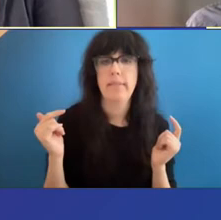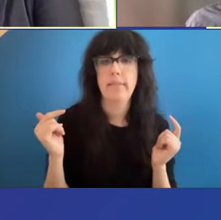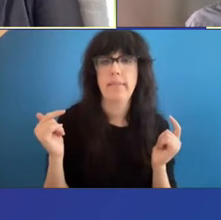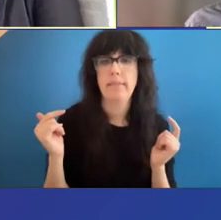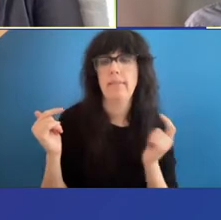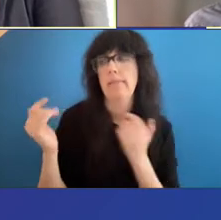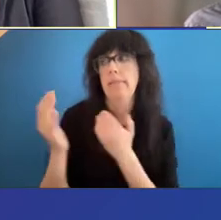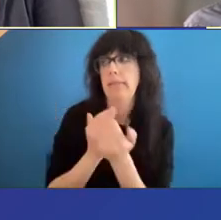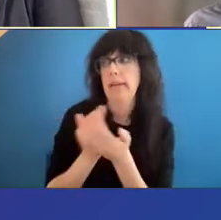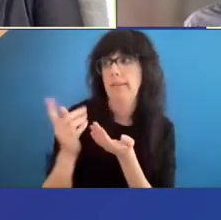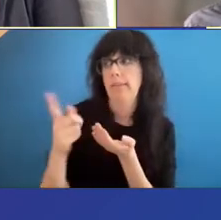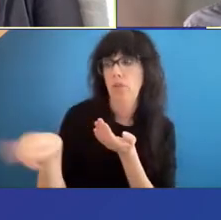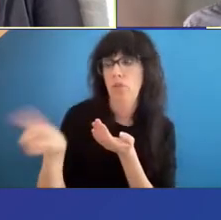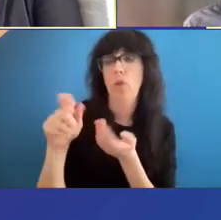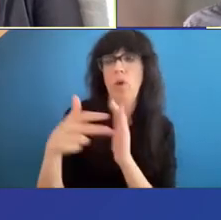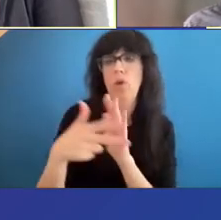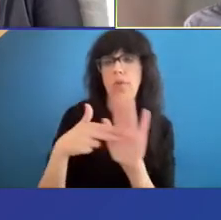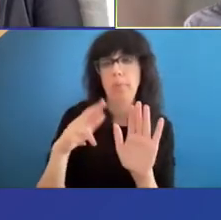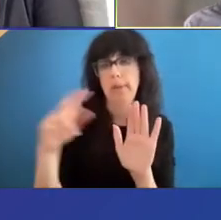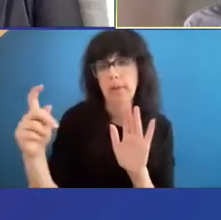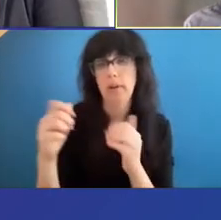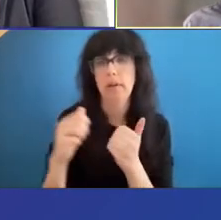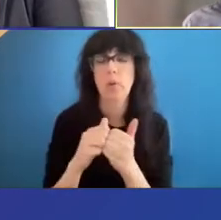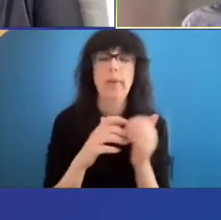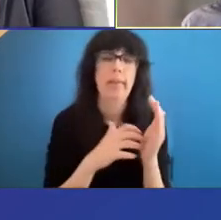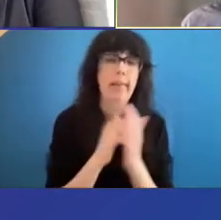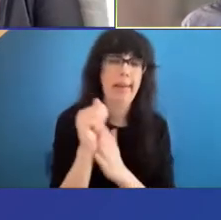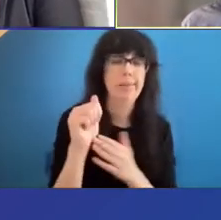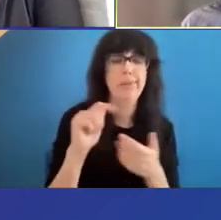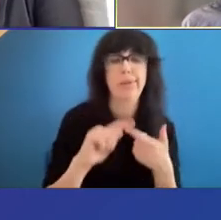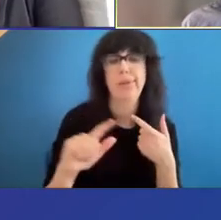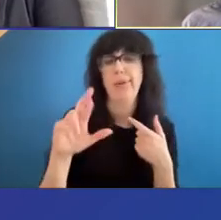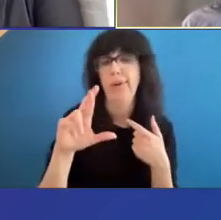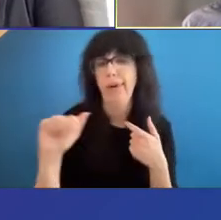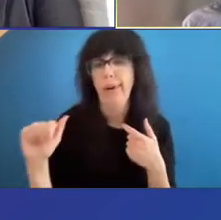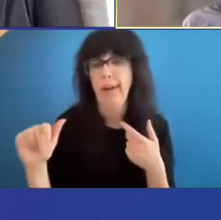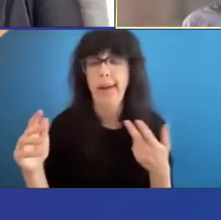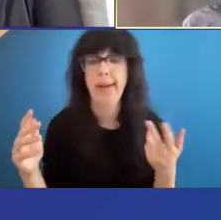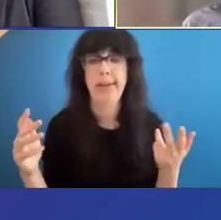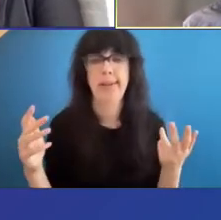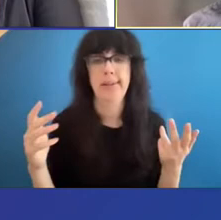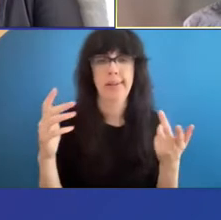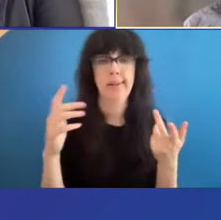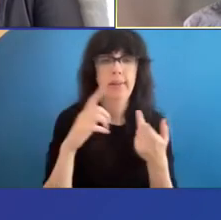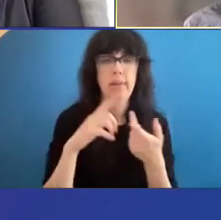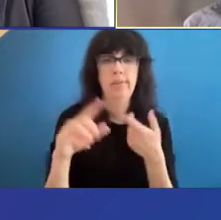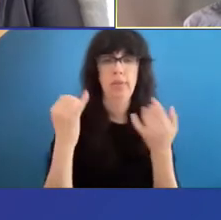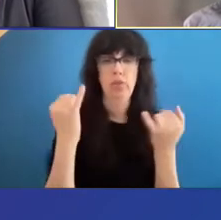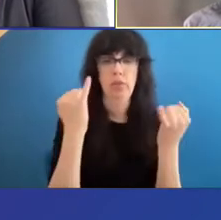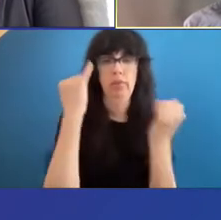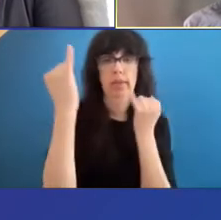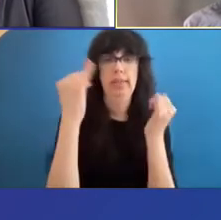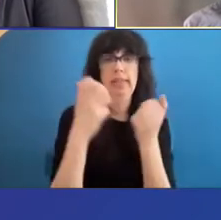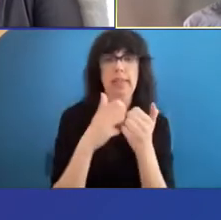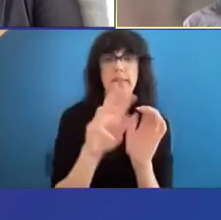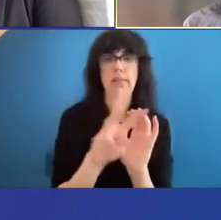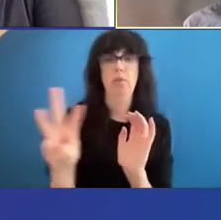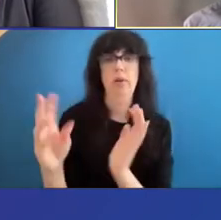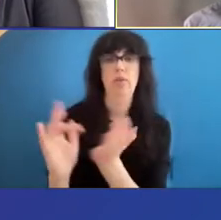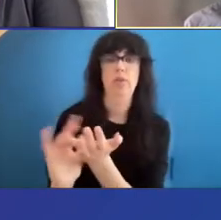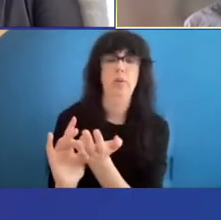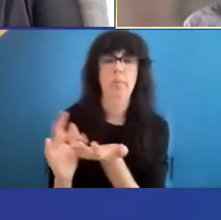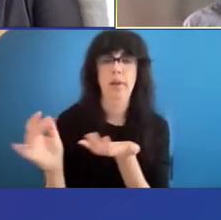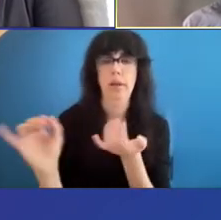things such as RA, things such as cancer, things, you know, ideas in Western medicine, you know, such as, you